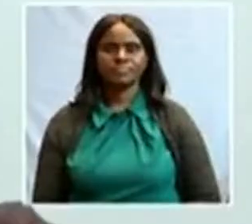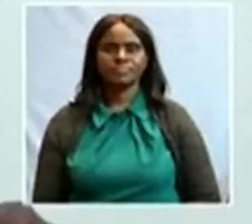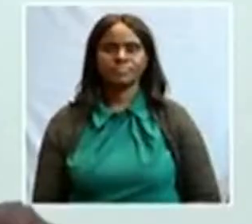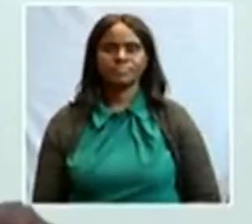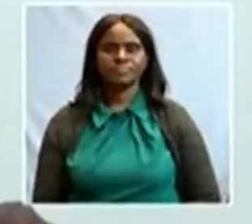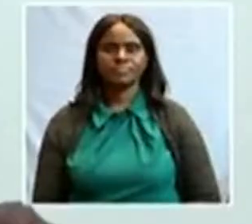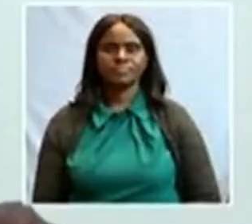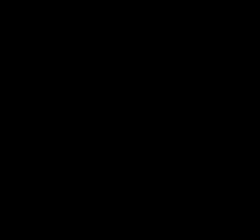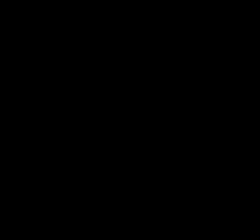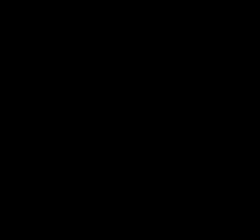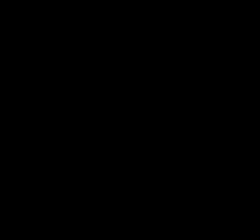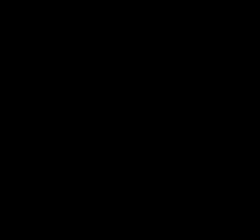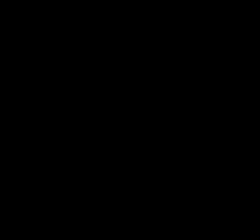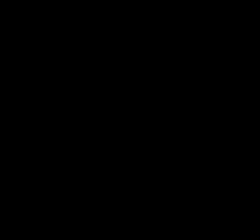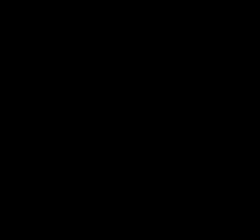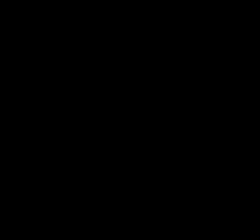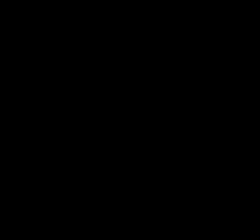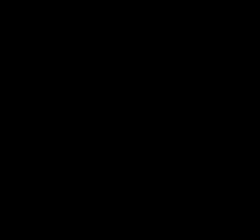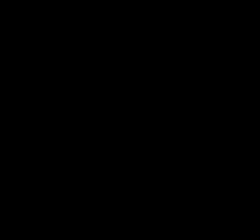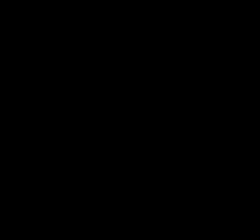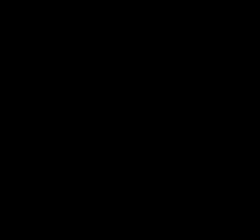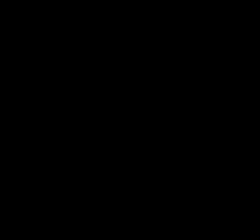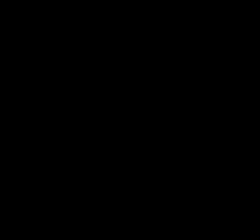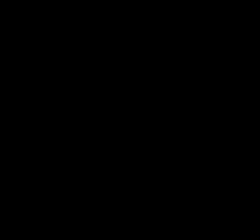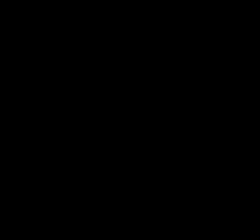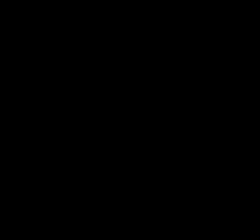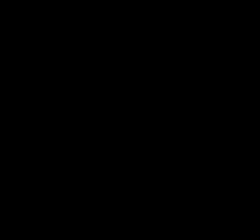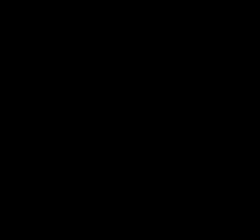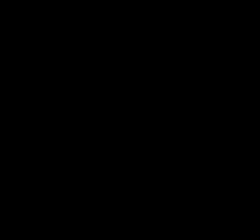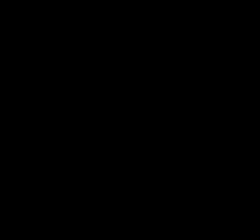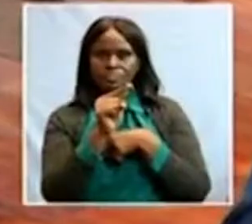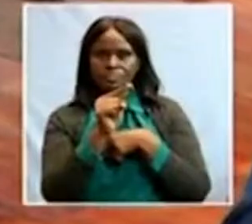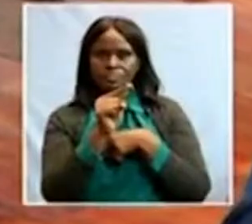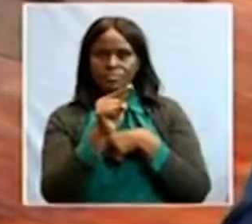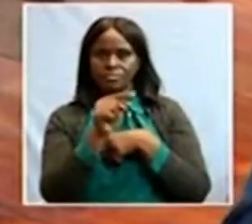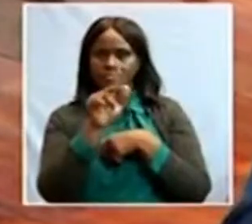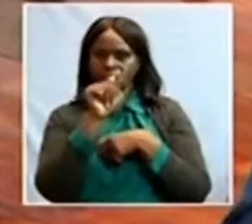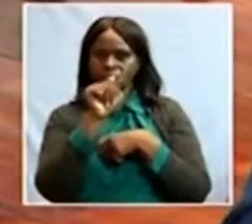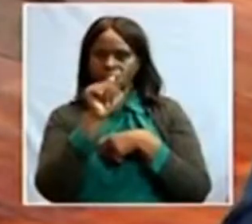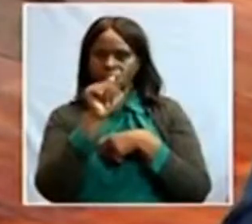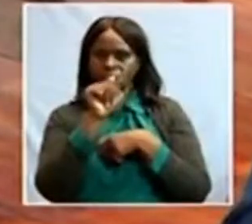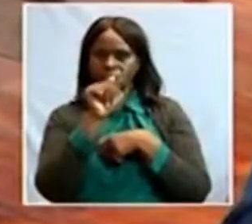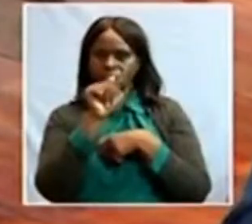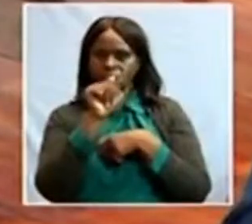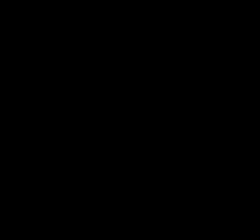I will be able to say what. This tunics is quite